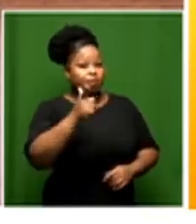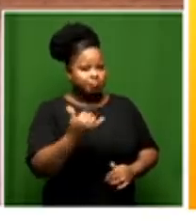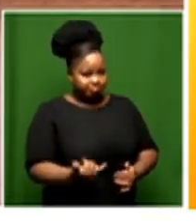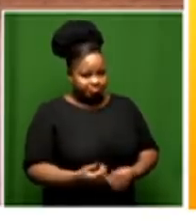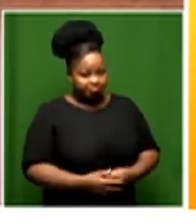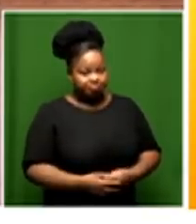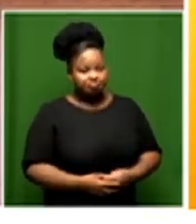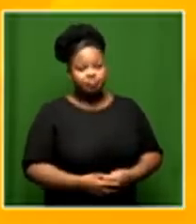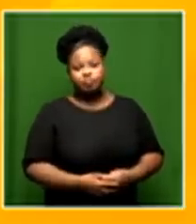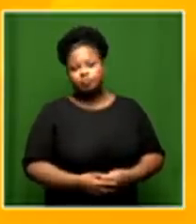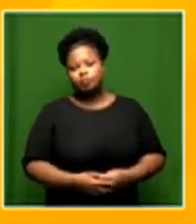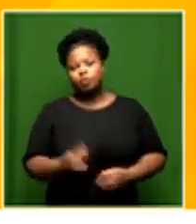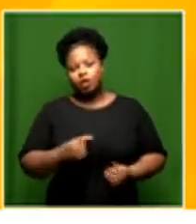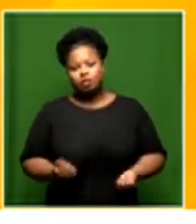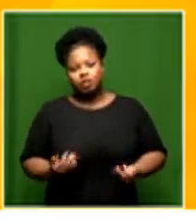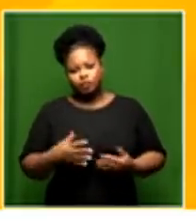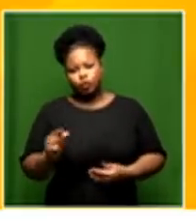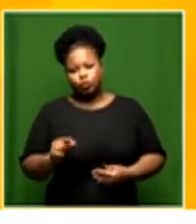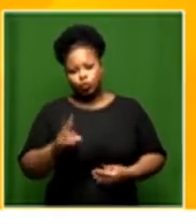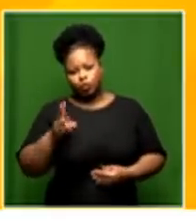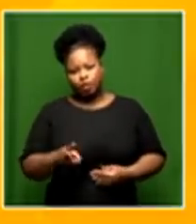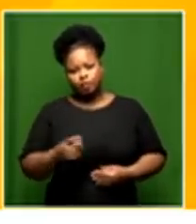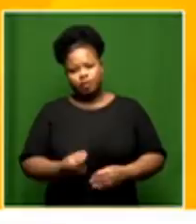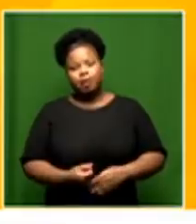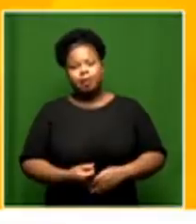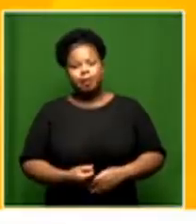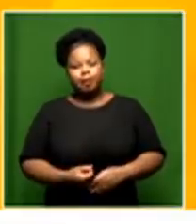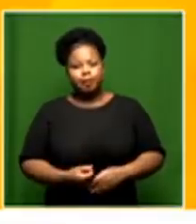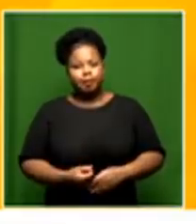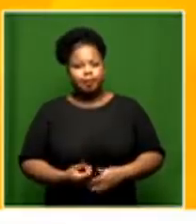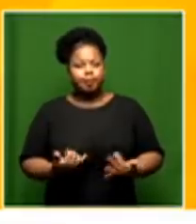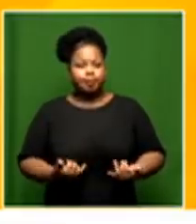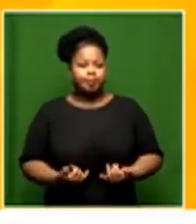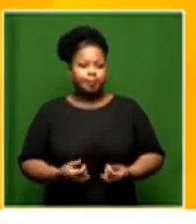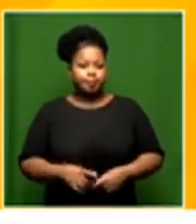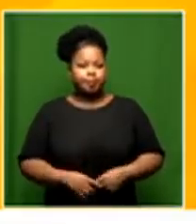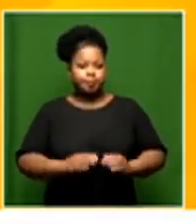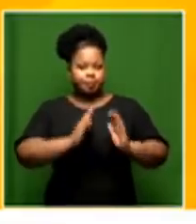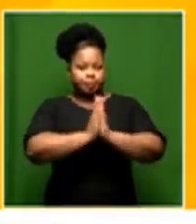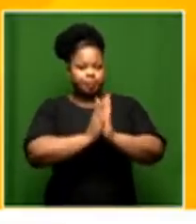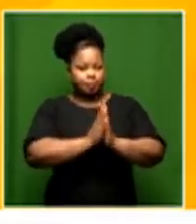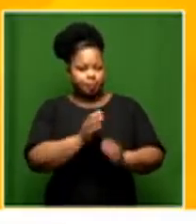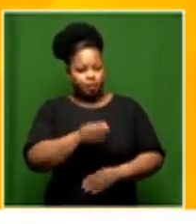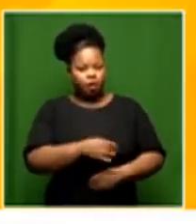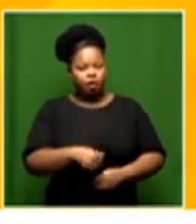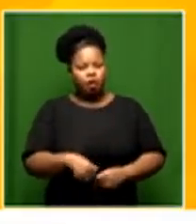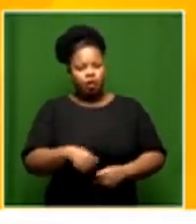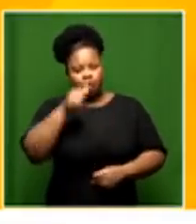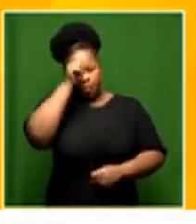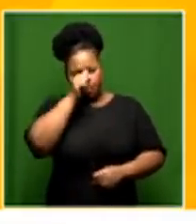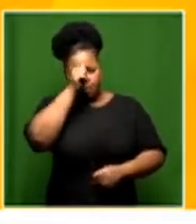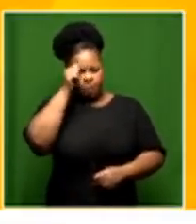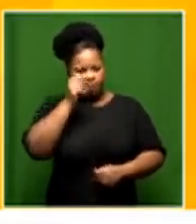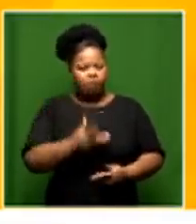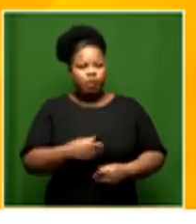during the show, as the service will be starting in just a couple of hours. From the church, from the Roman Catholic